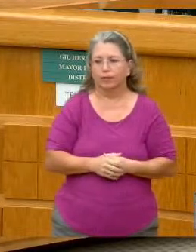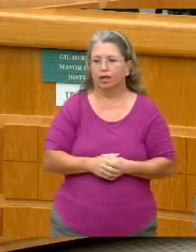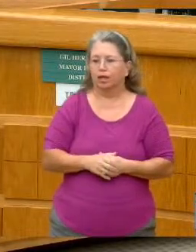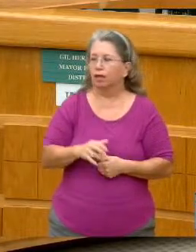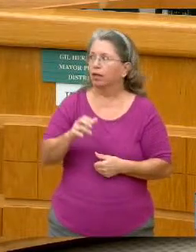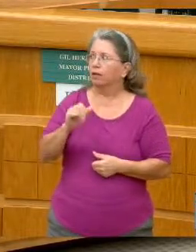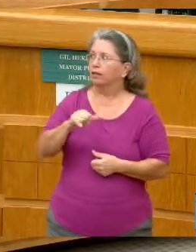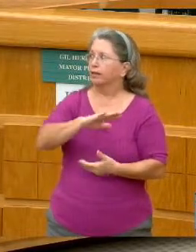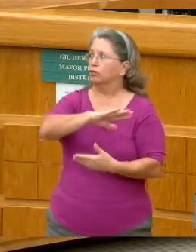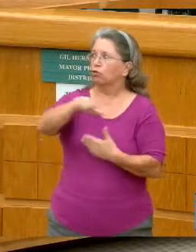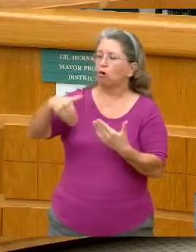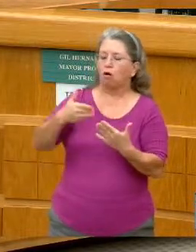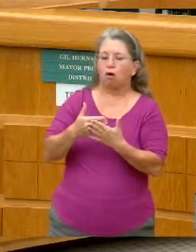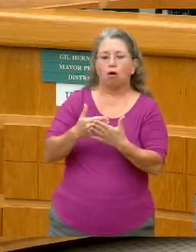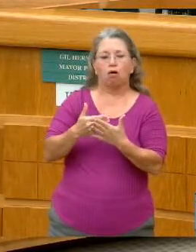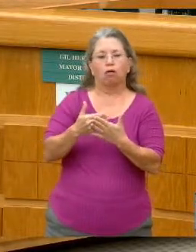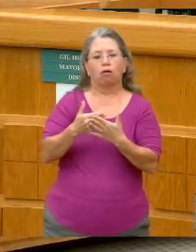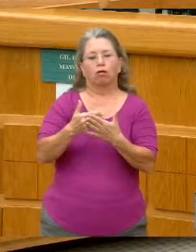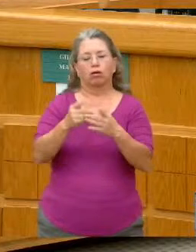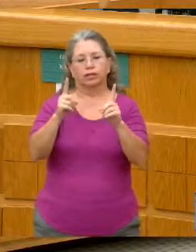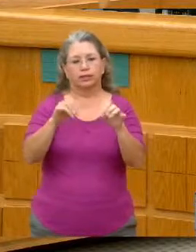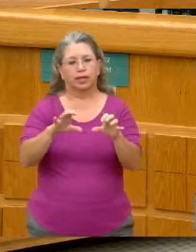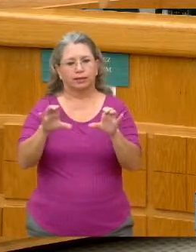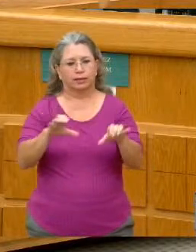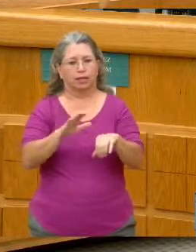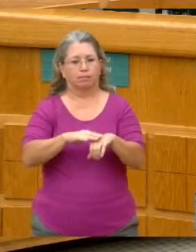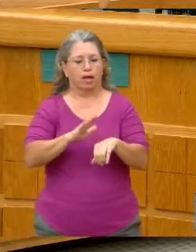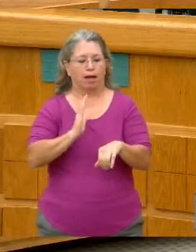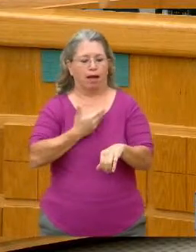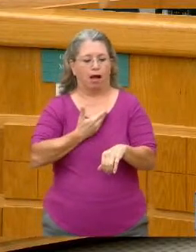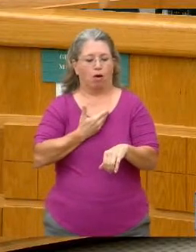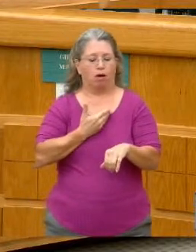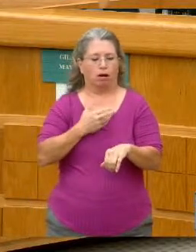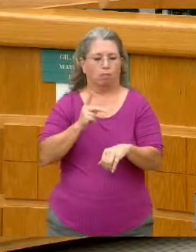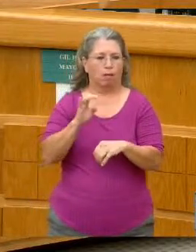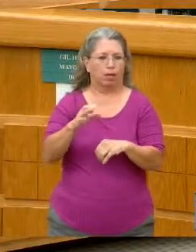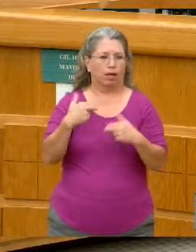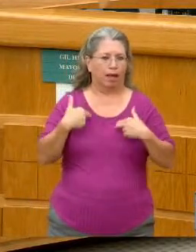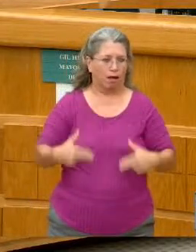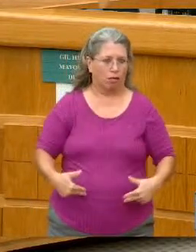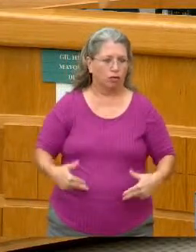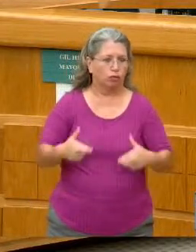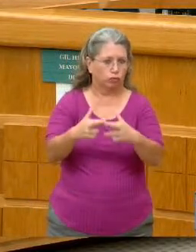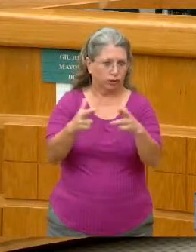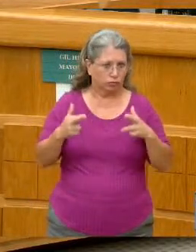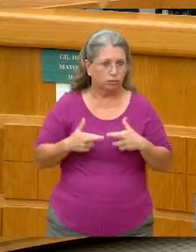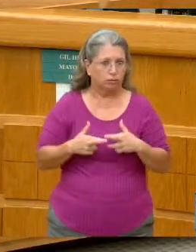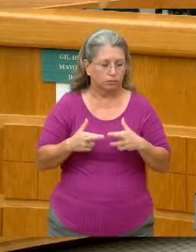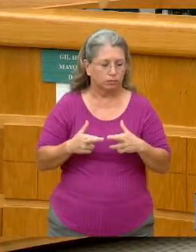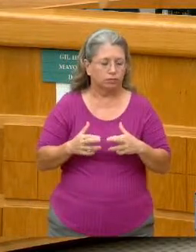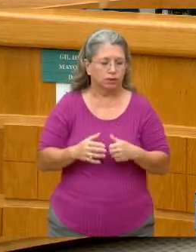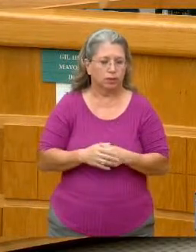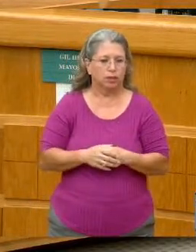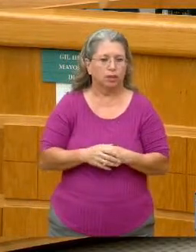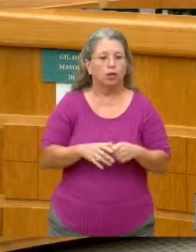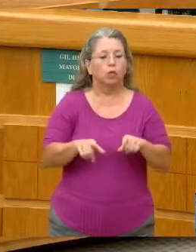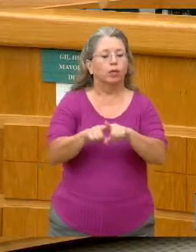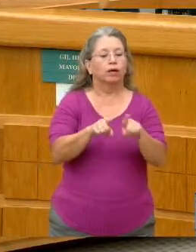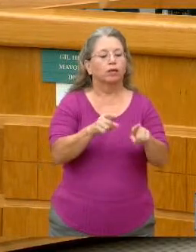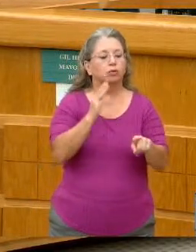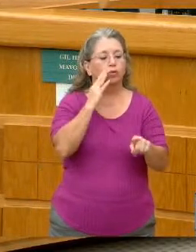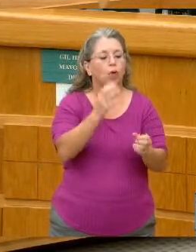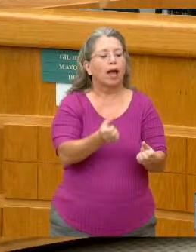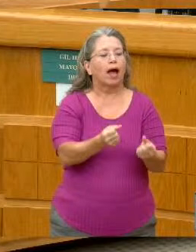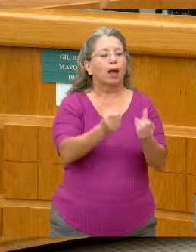health office or region here. And we also know how many positives and how many negatives there